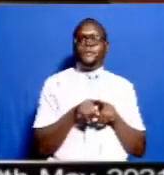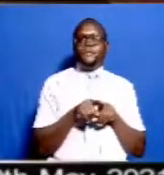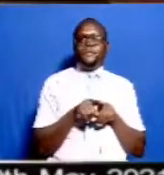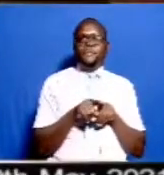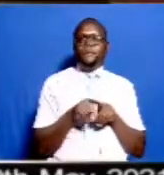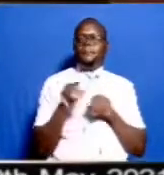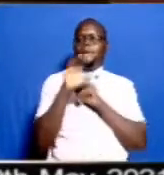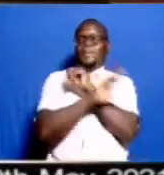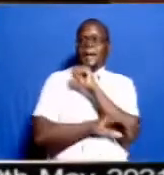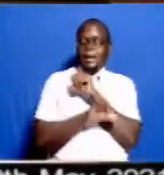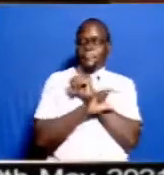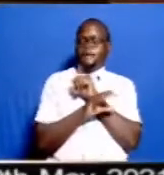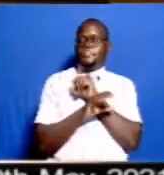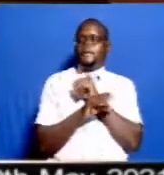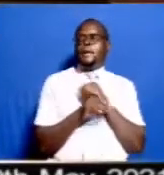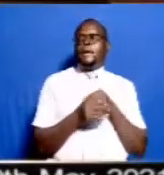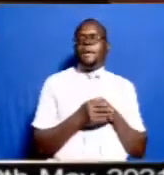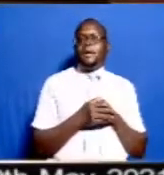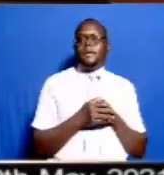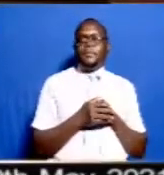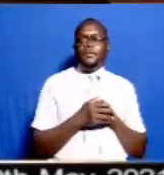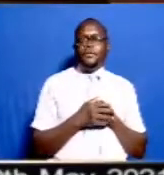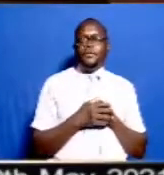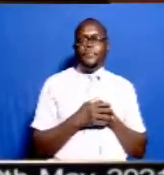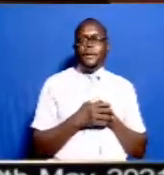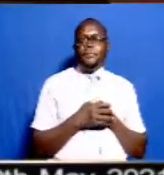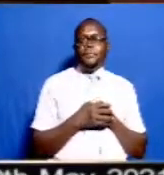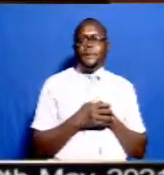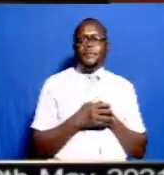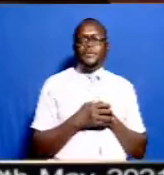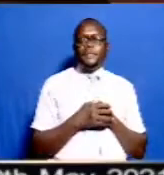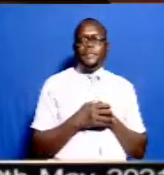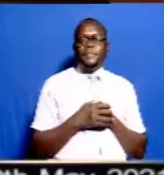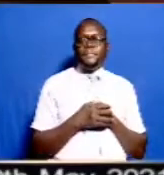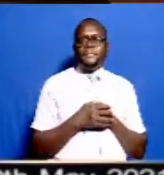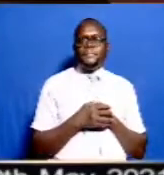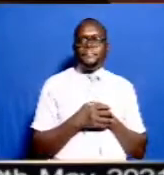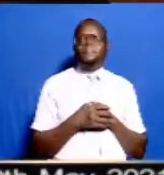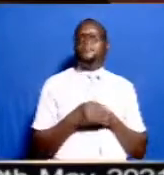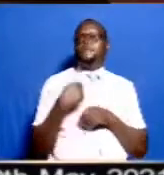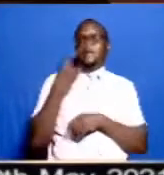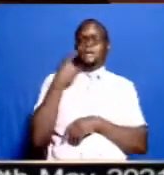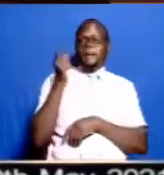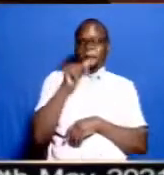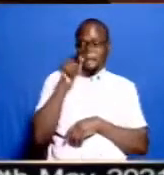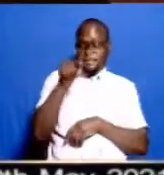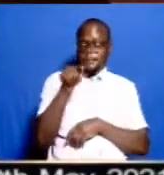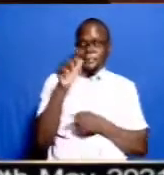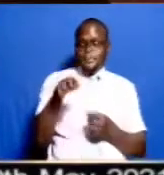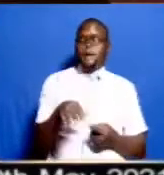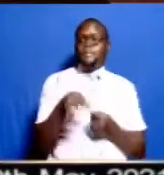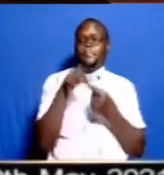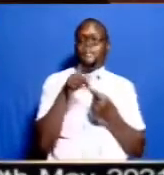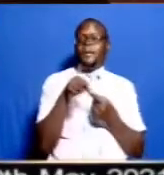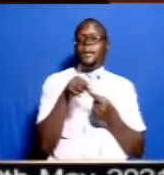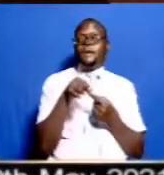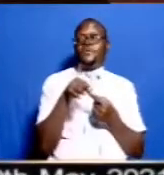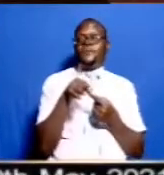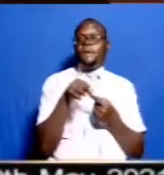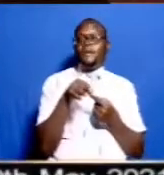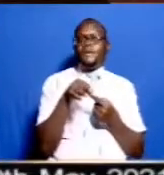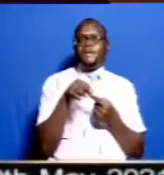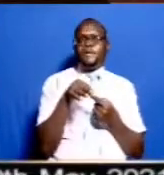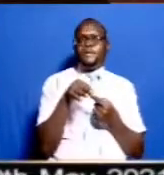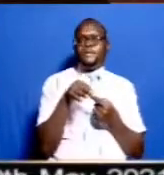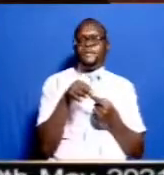the country or the countries do benefit from that waiver. Having considered this, and especially the proper section